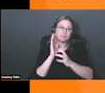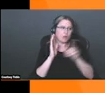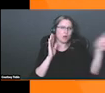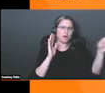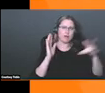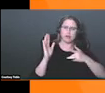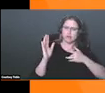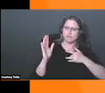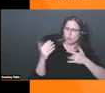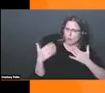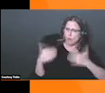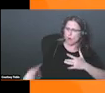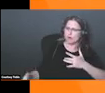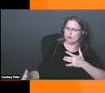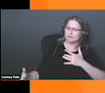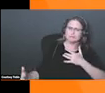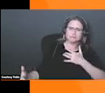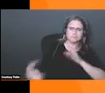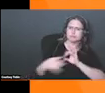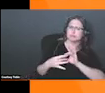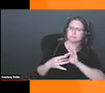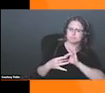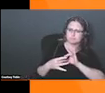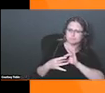want to